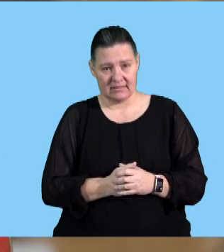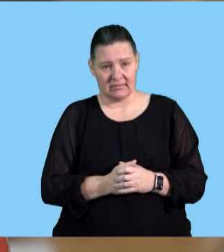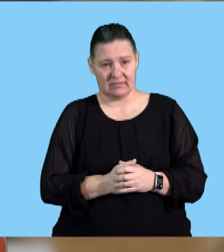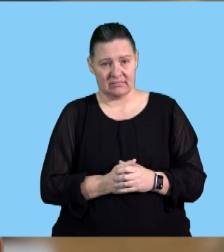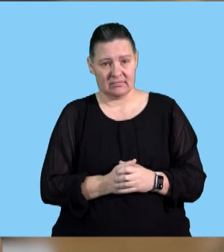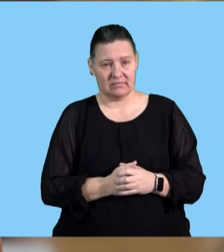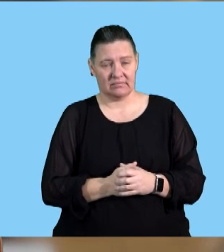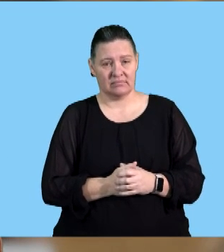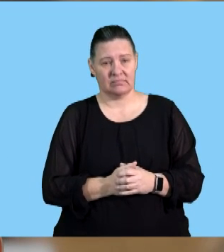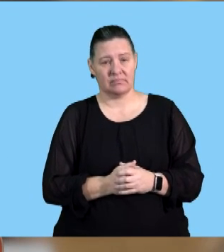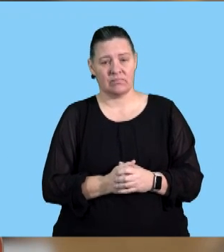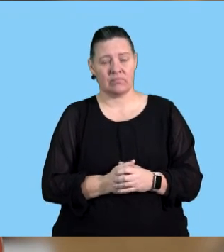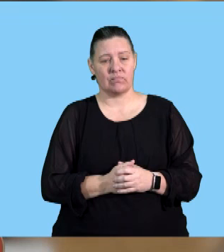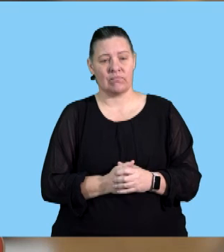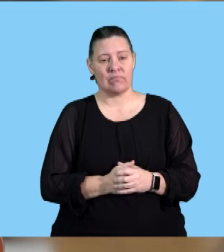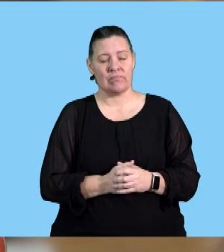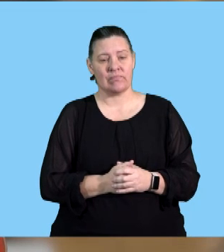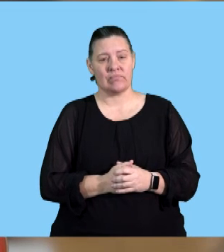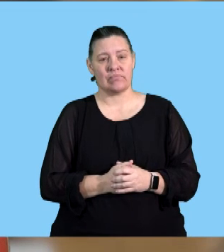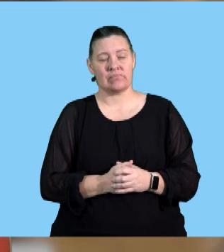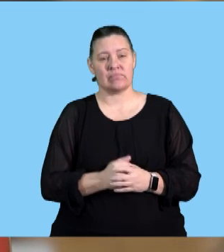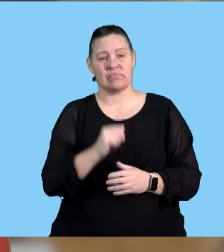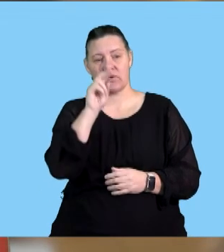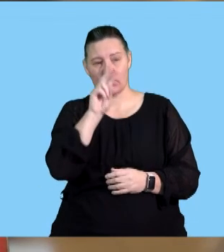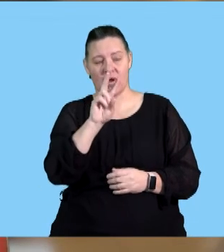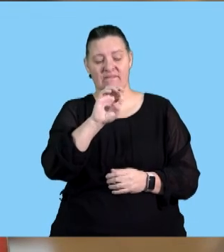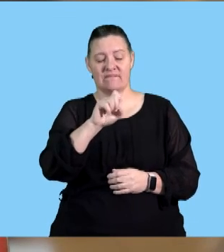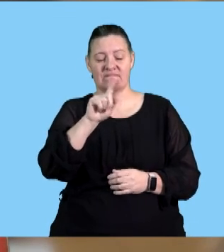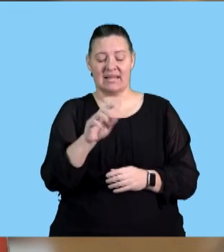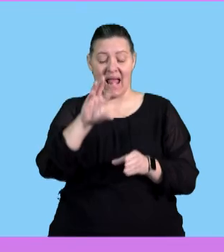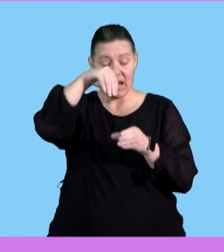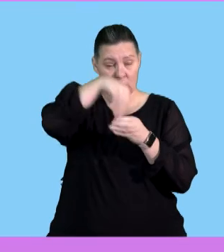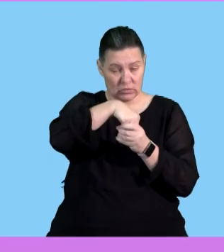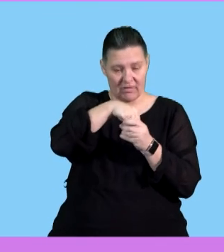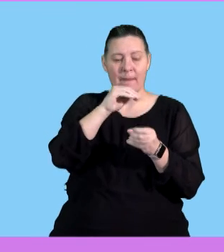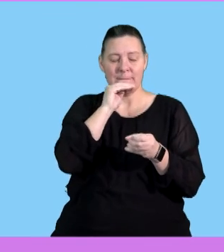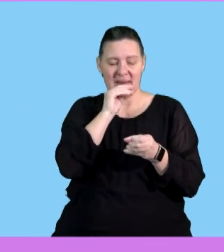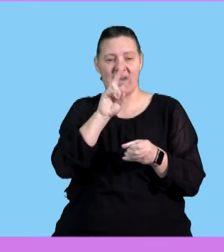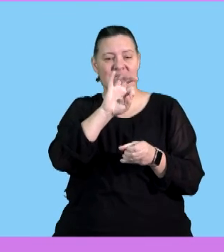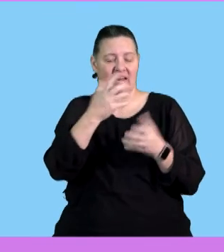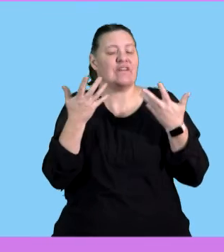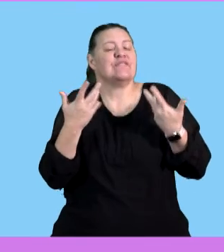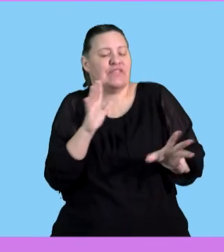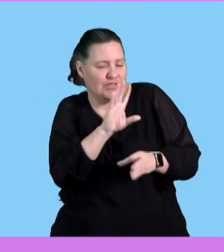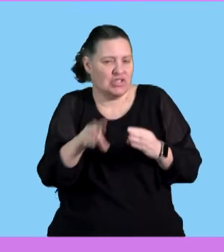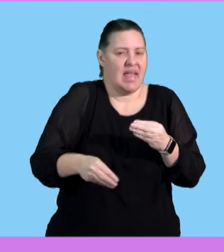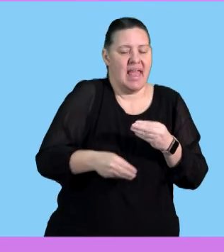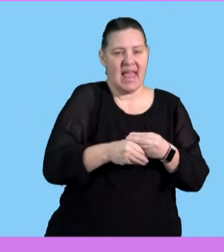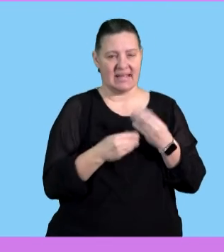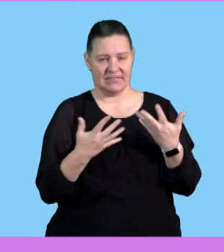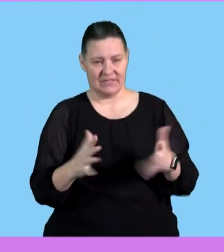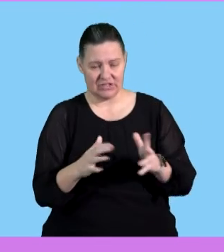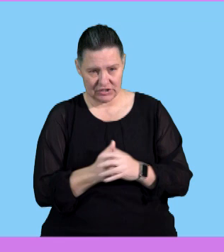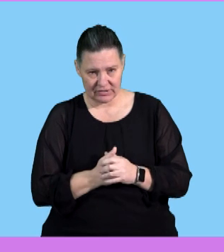added on that amount. As well as looking at the VAT inclusive, it says here